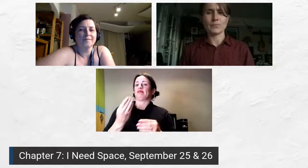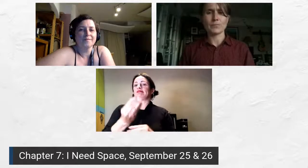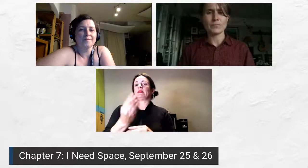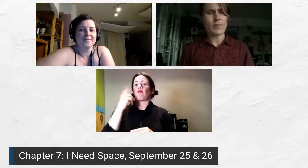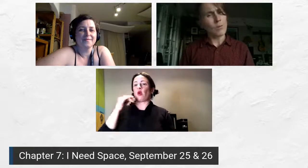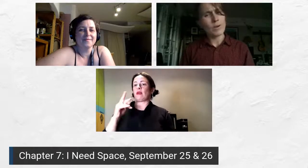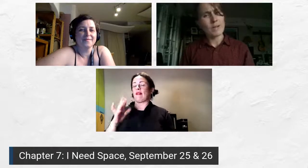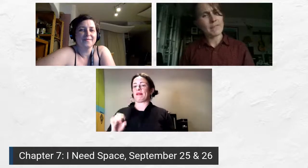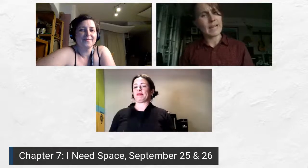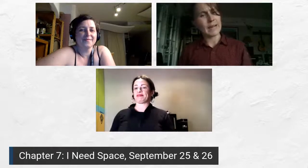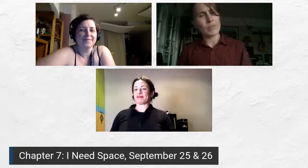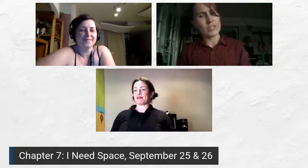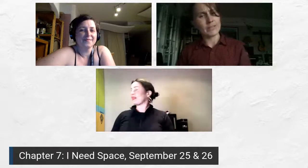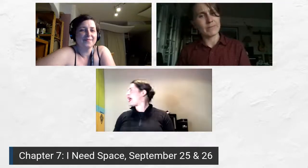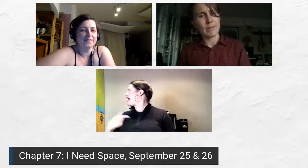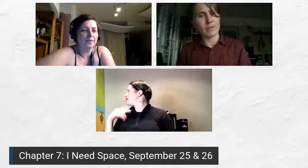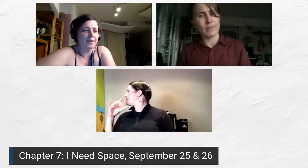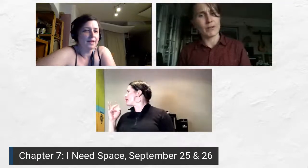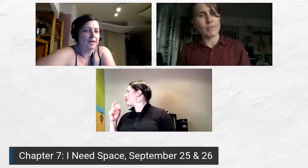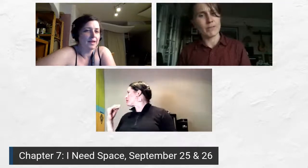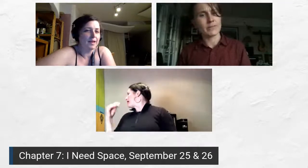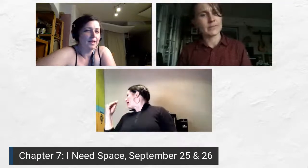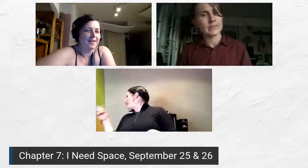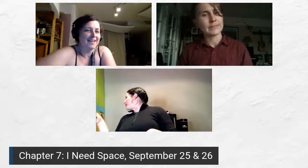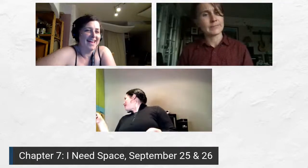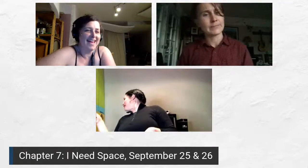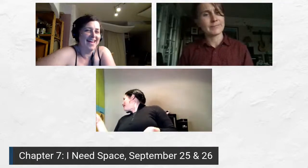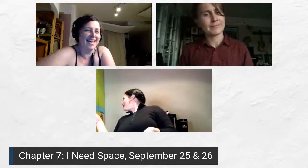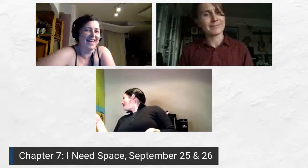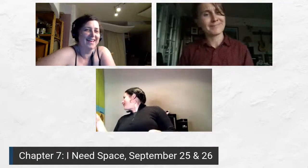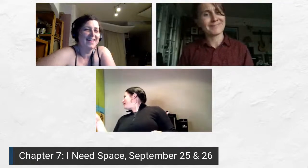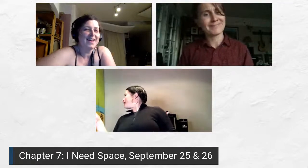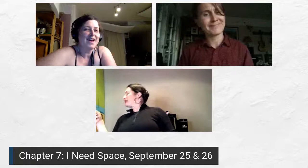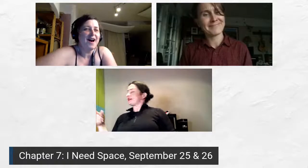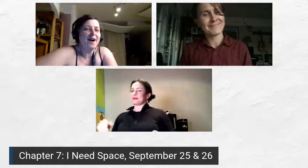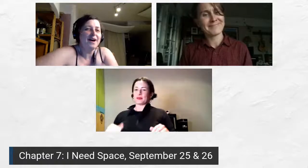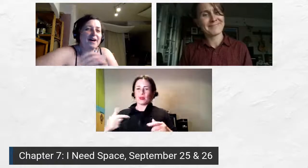So what am I forgetting, Bridget, my beloved co-mother?